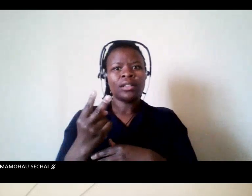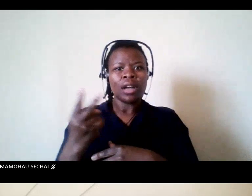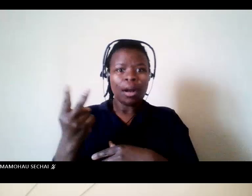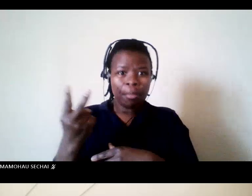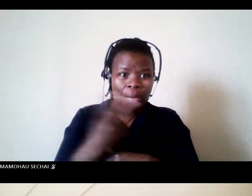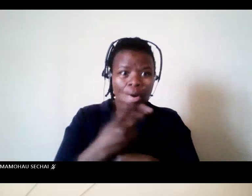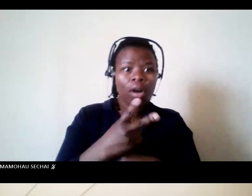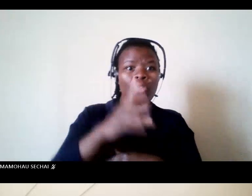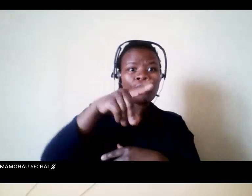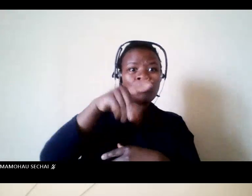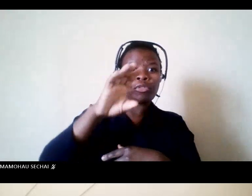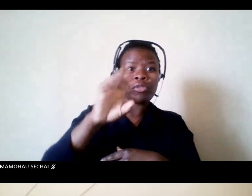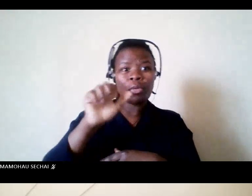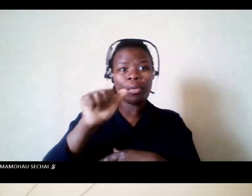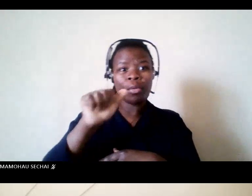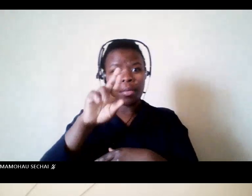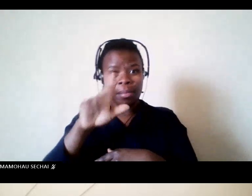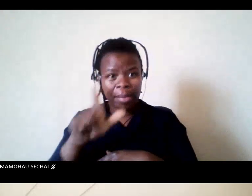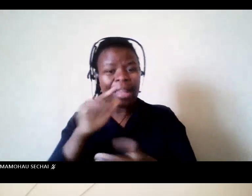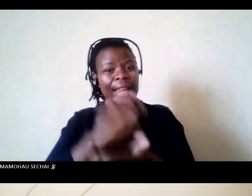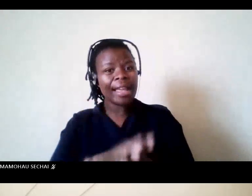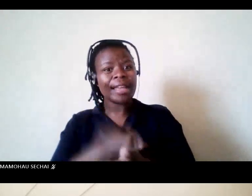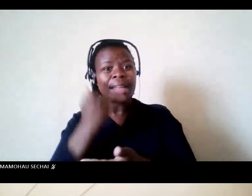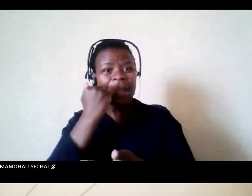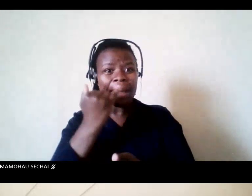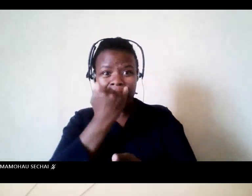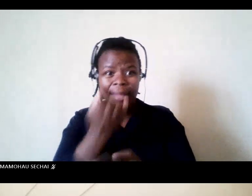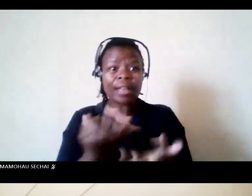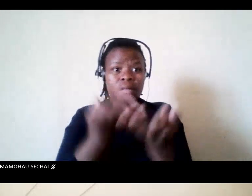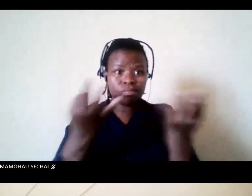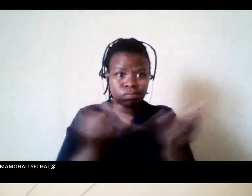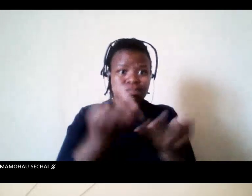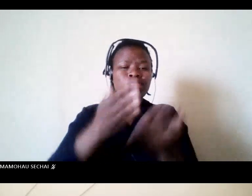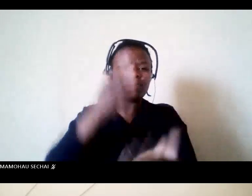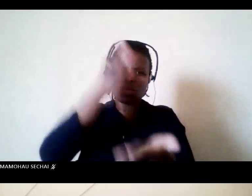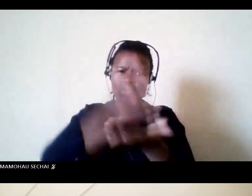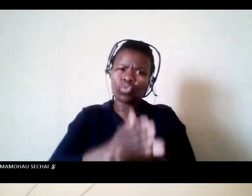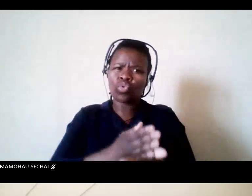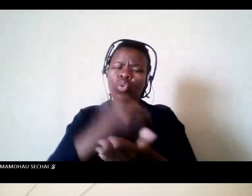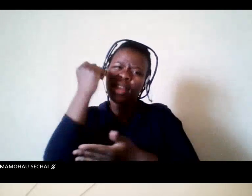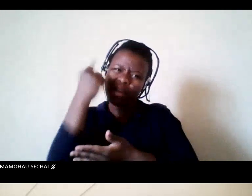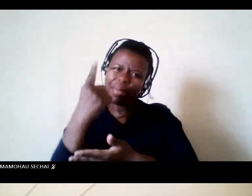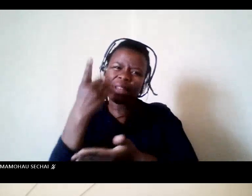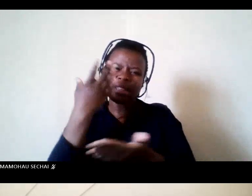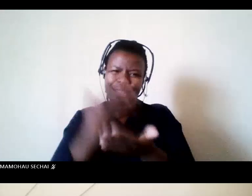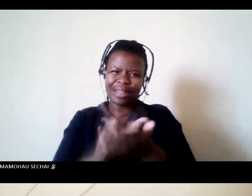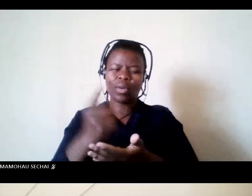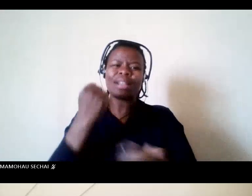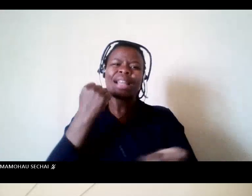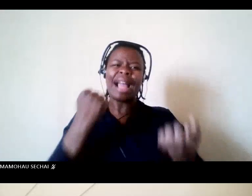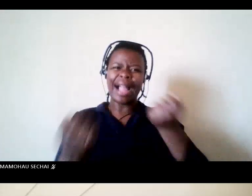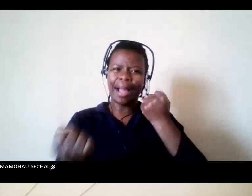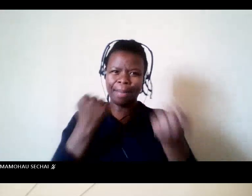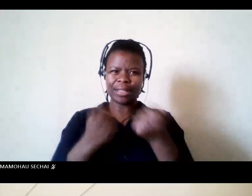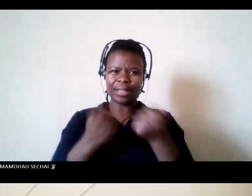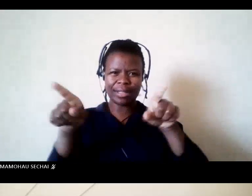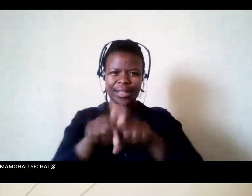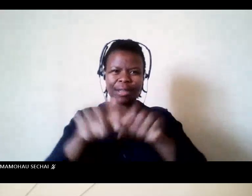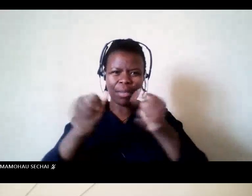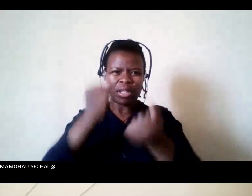has alluded to, it's really important to understand capacity and how to ensure they're able